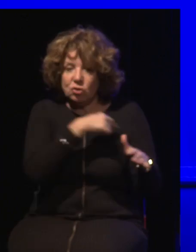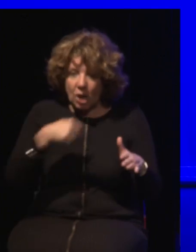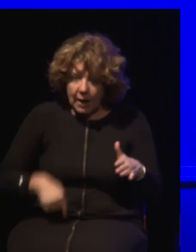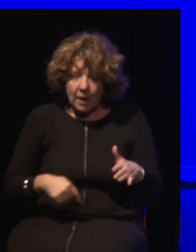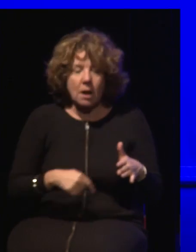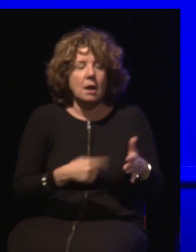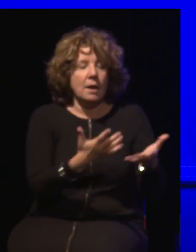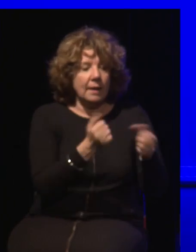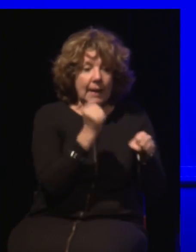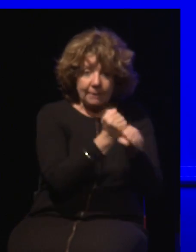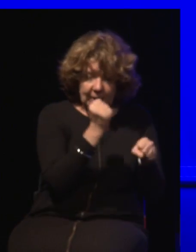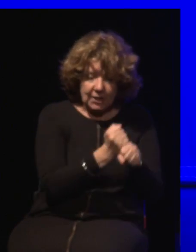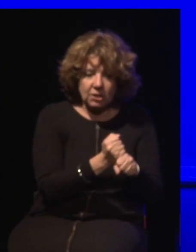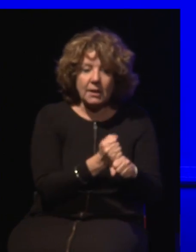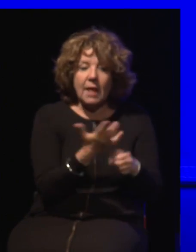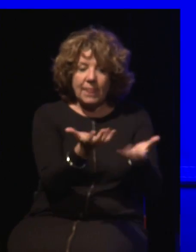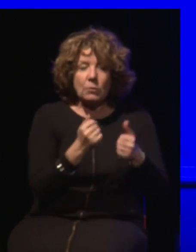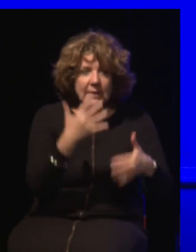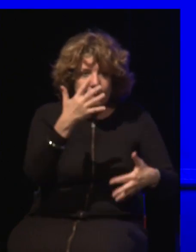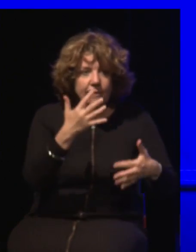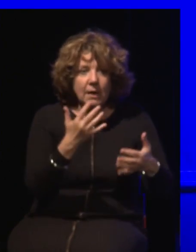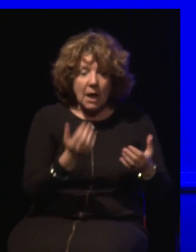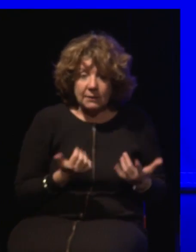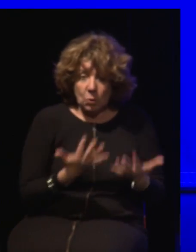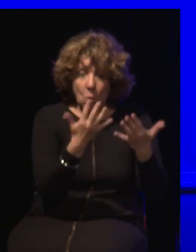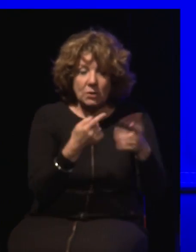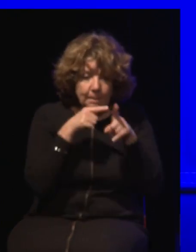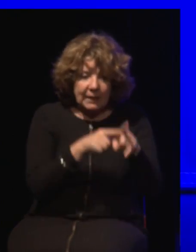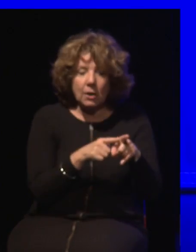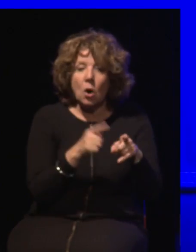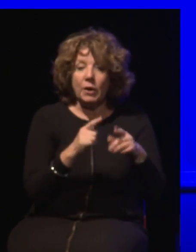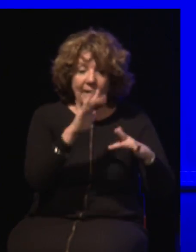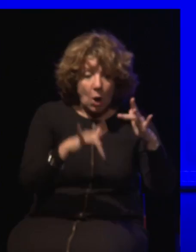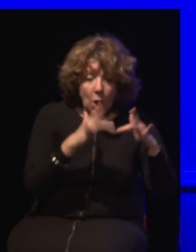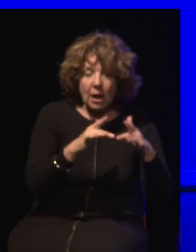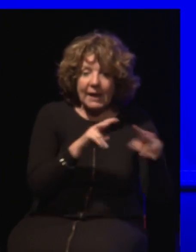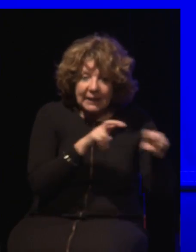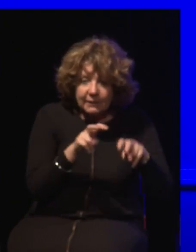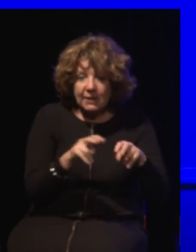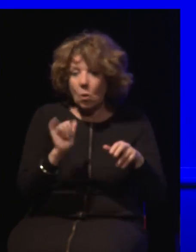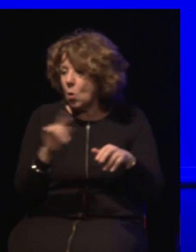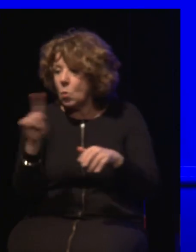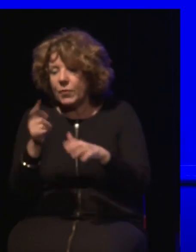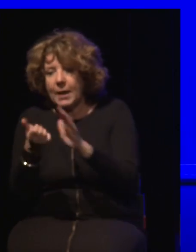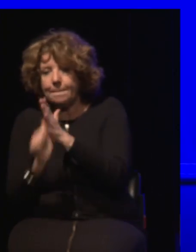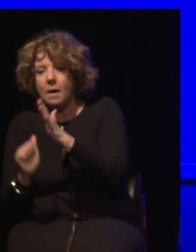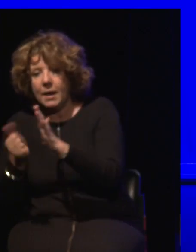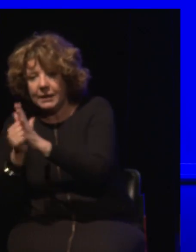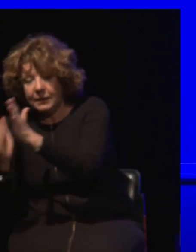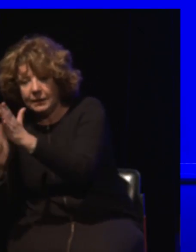activity and online purchases. The higher your score, the more easily you have access to things like booking a hotel without a